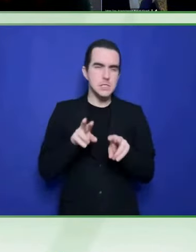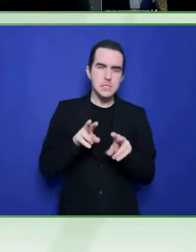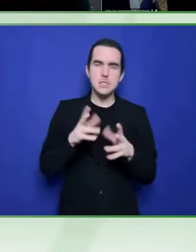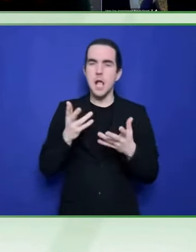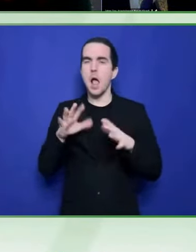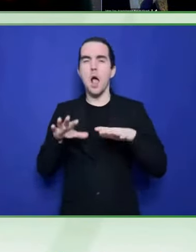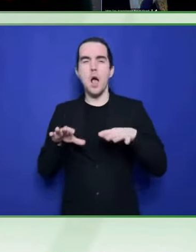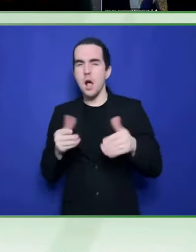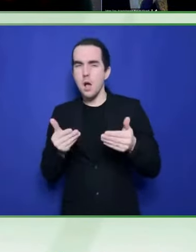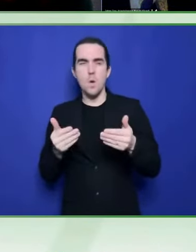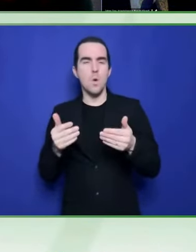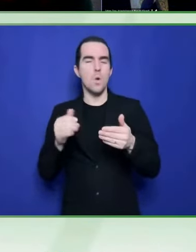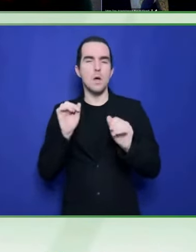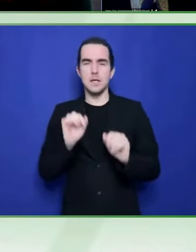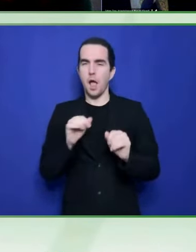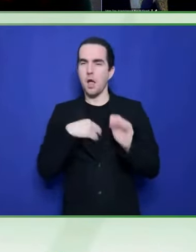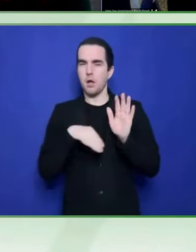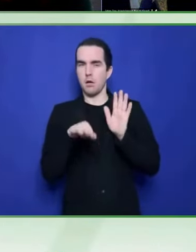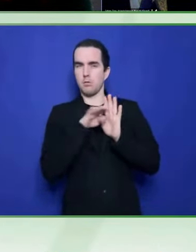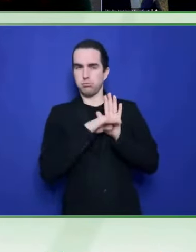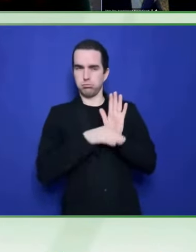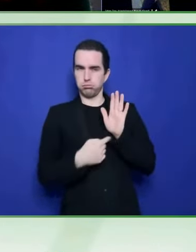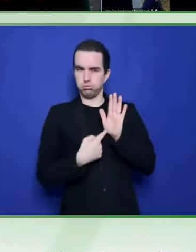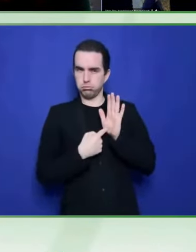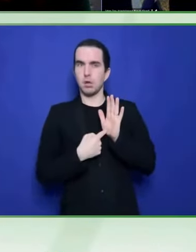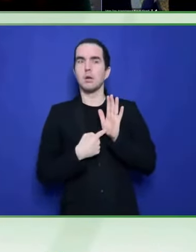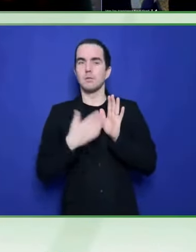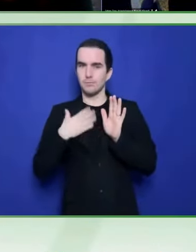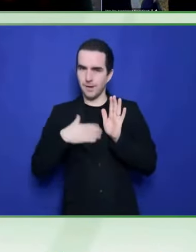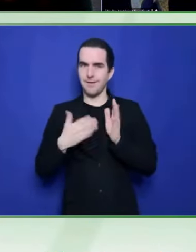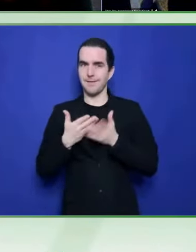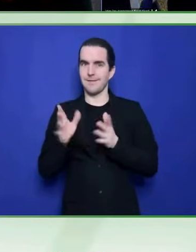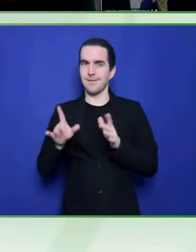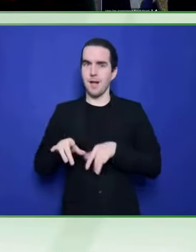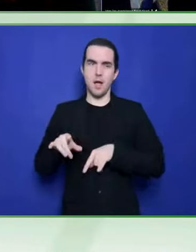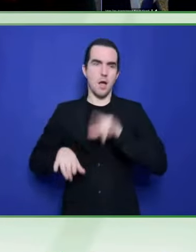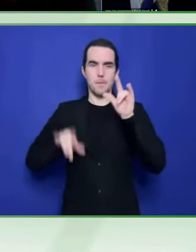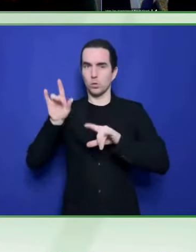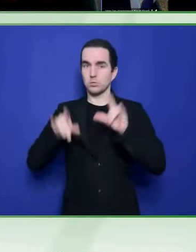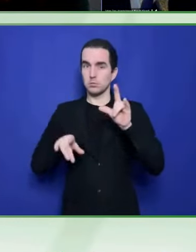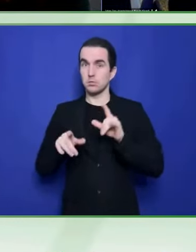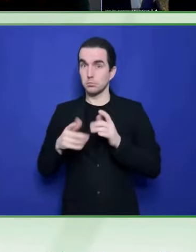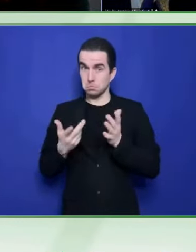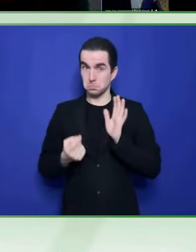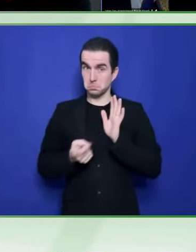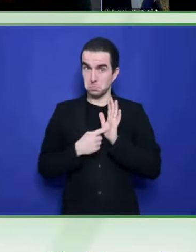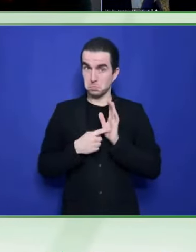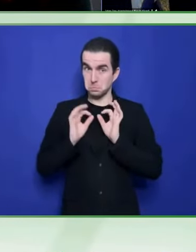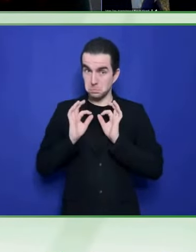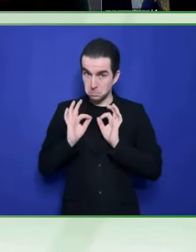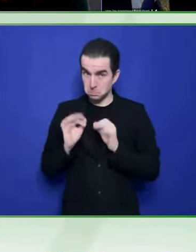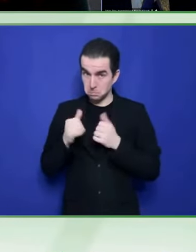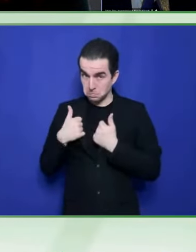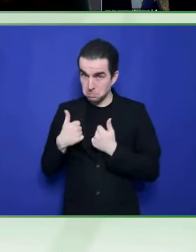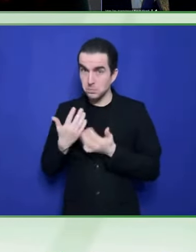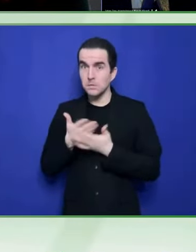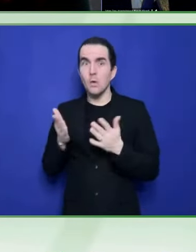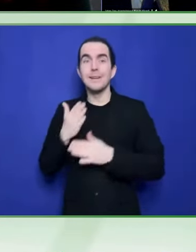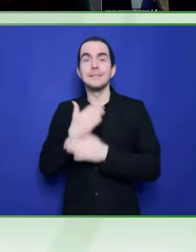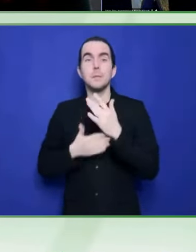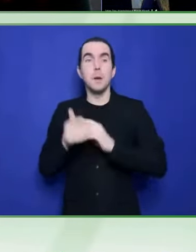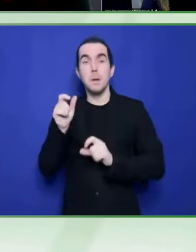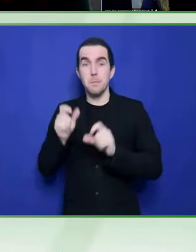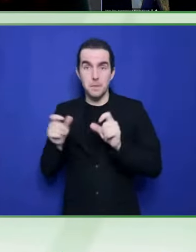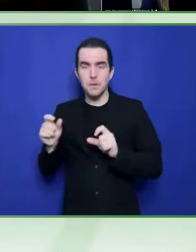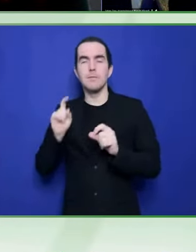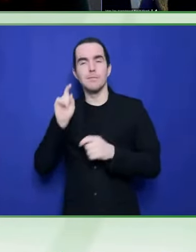them. So we met with NGOs and disabled people. We experienced our airport together with them, found